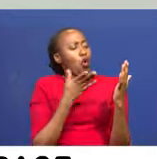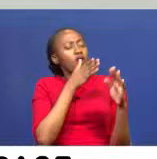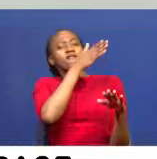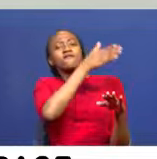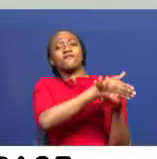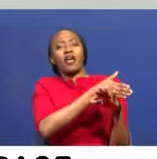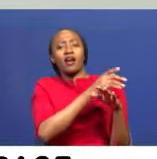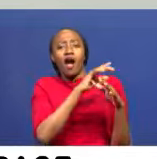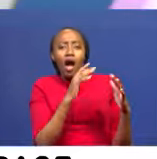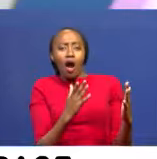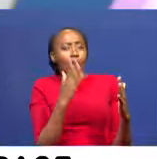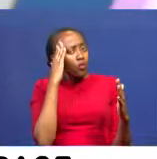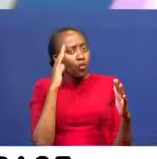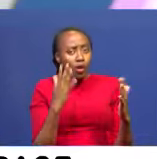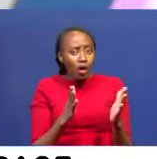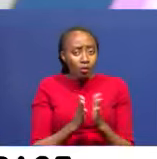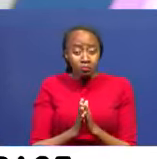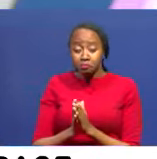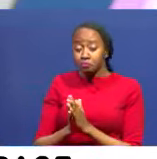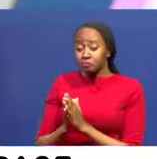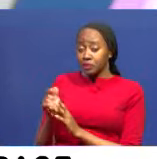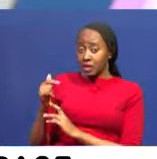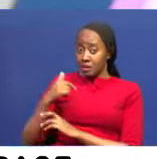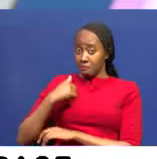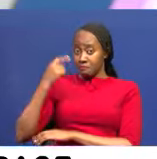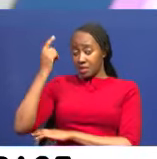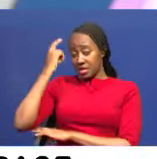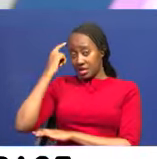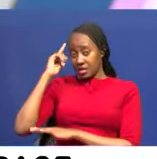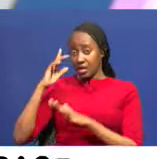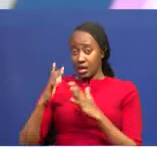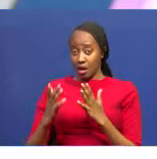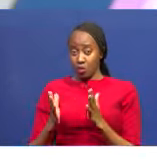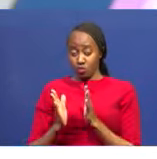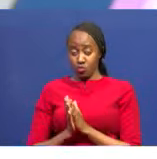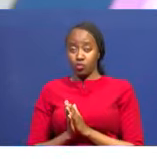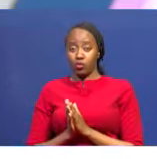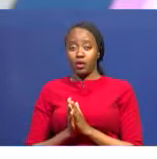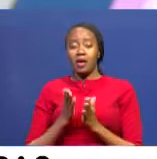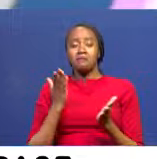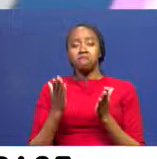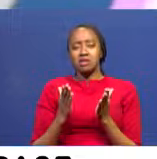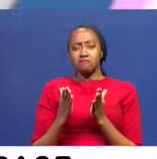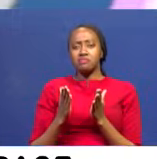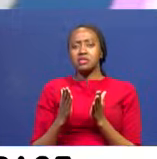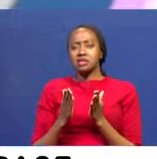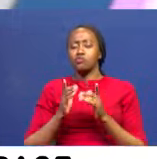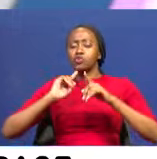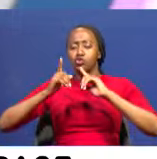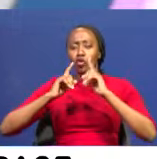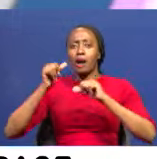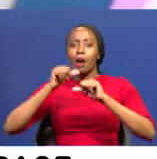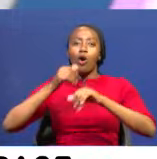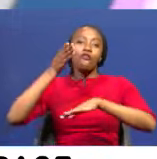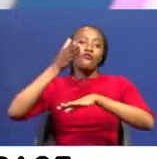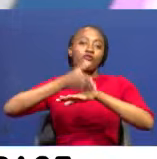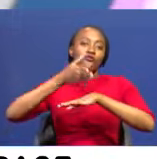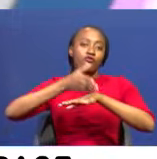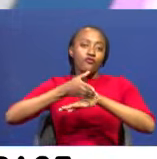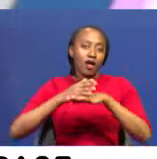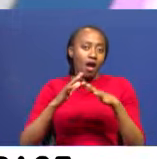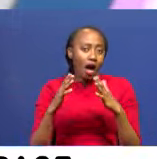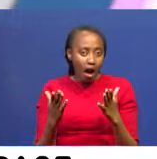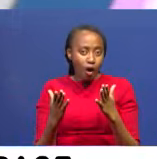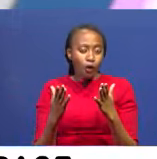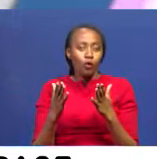one? So I think now we would now go into the counterfeit aspect. First, the first way